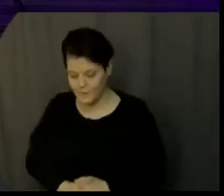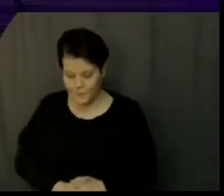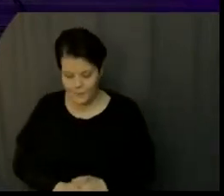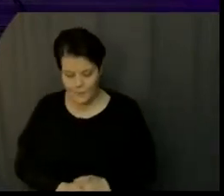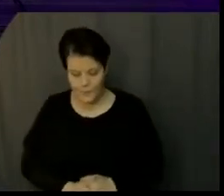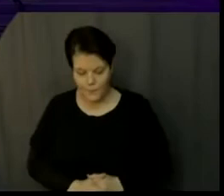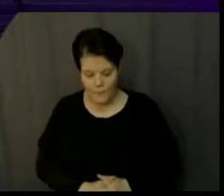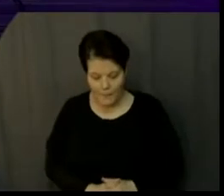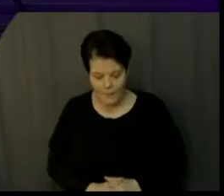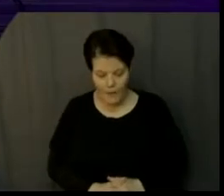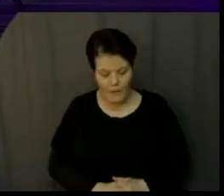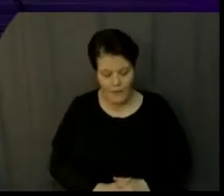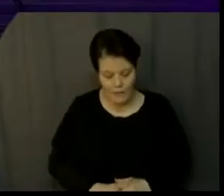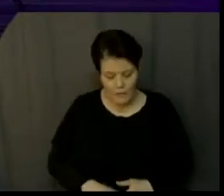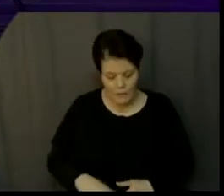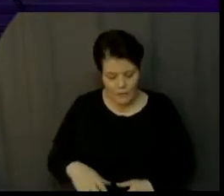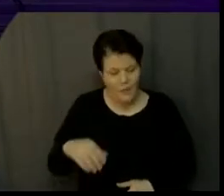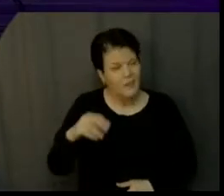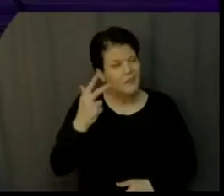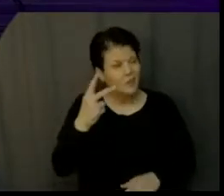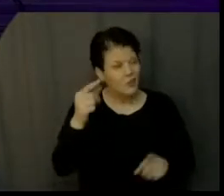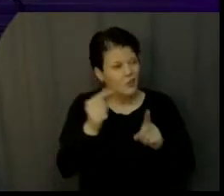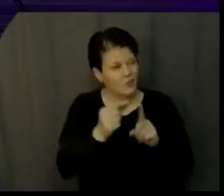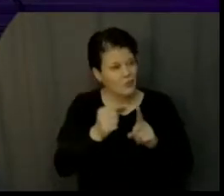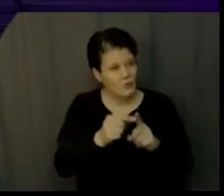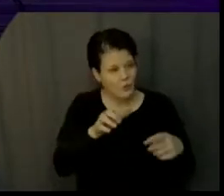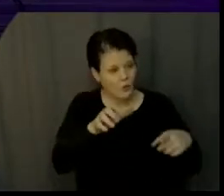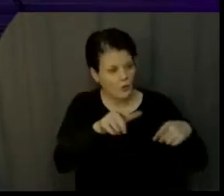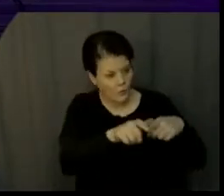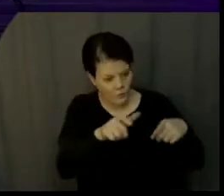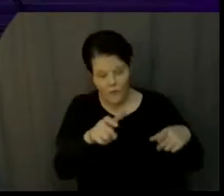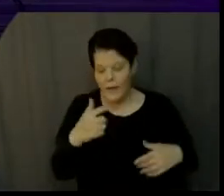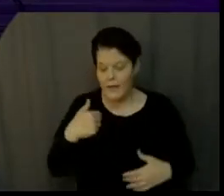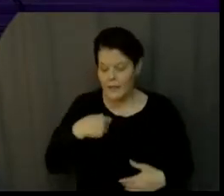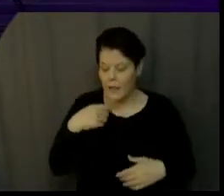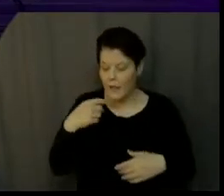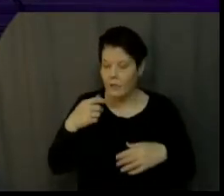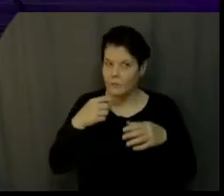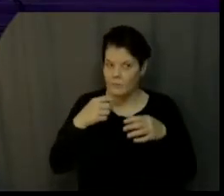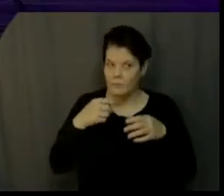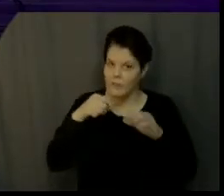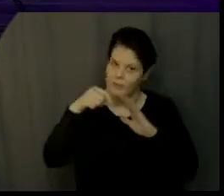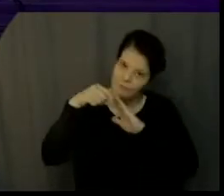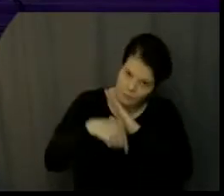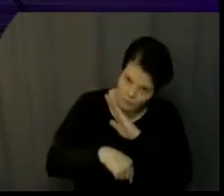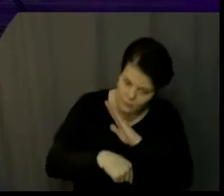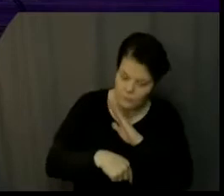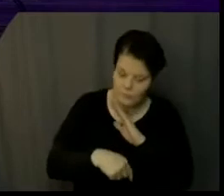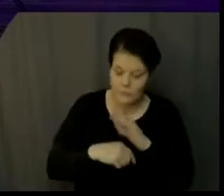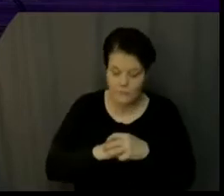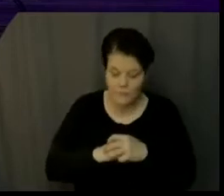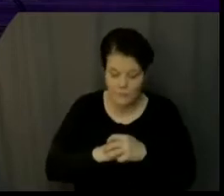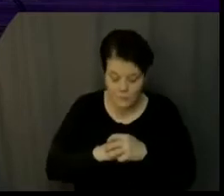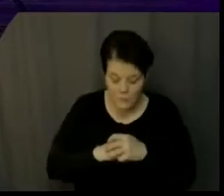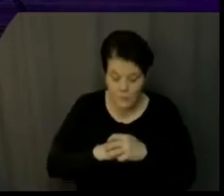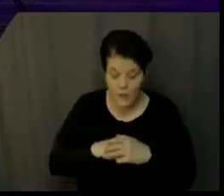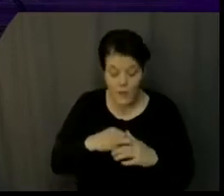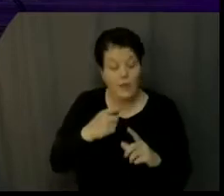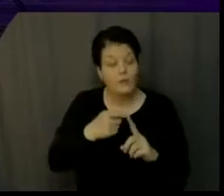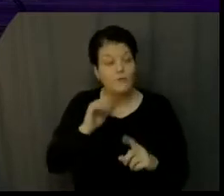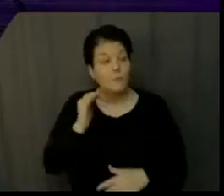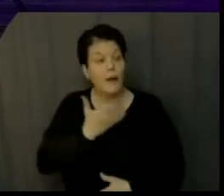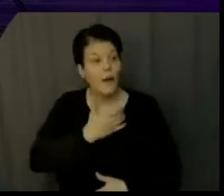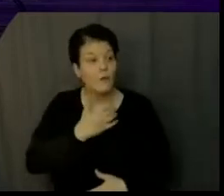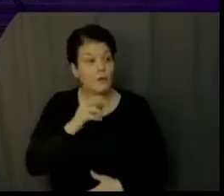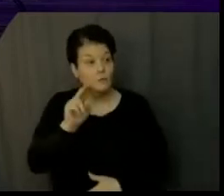means of grace. Means of grace is, so this is taken from Holiness Today. This is our Nazarene magazine that